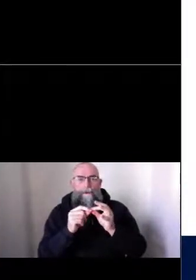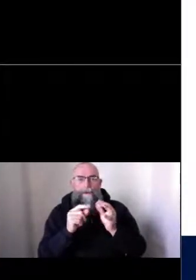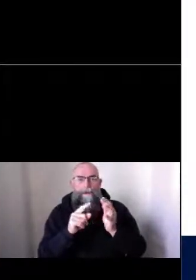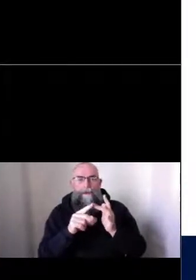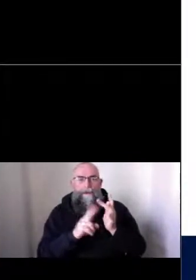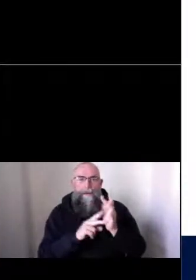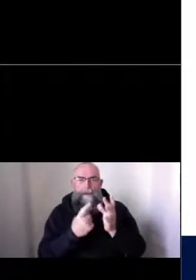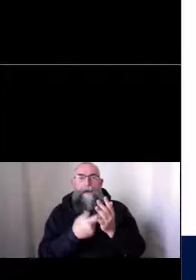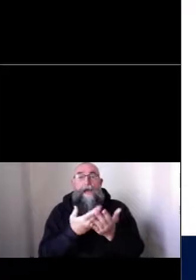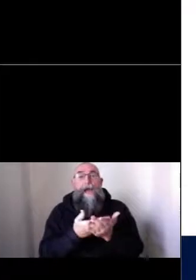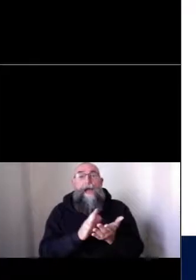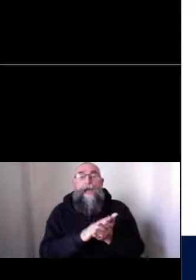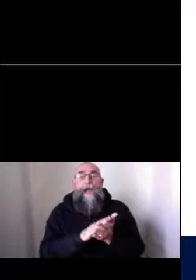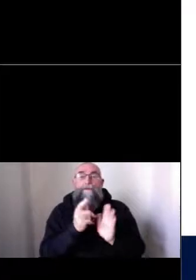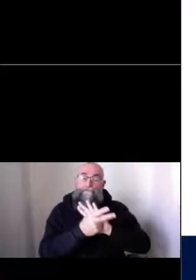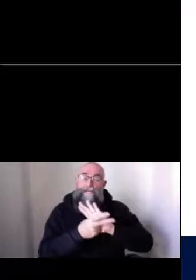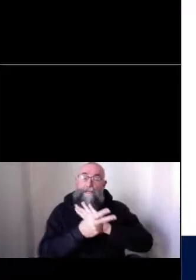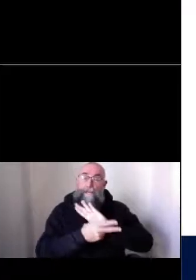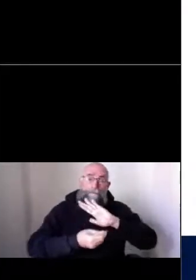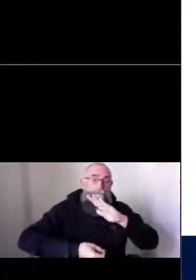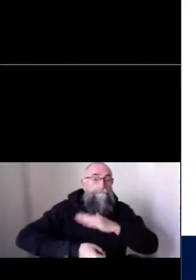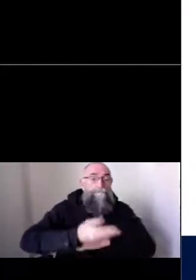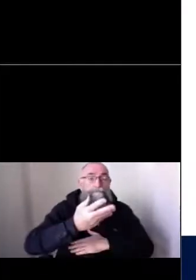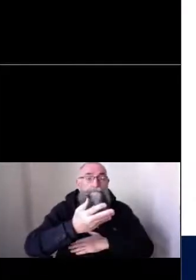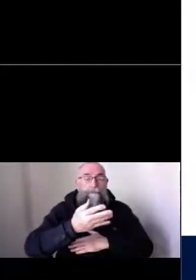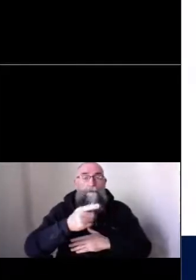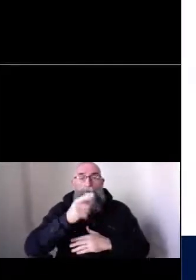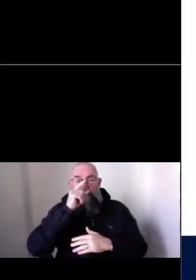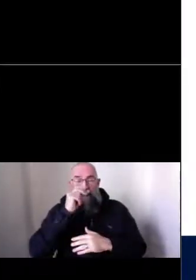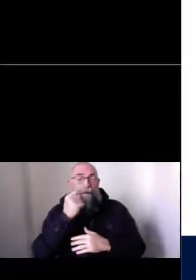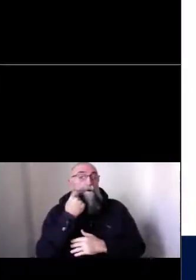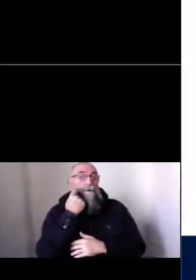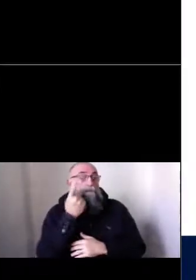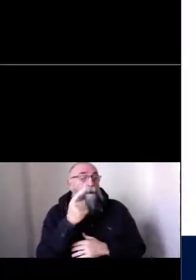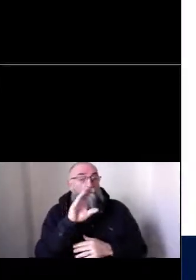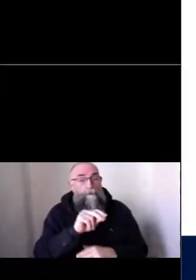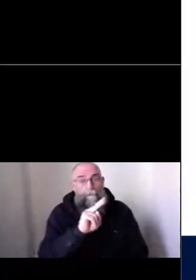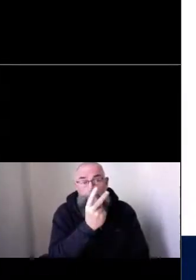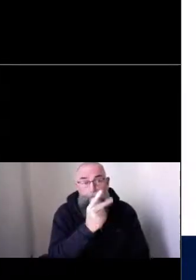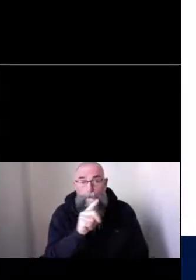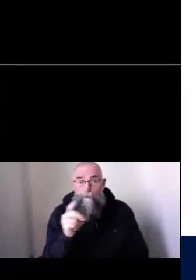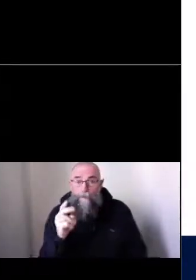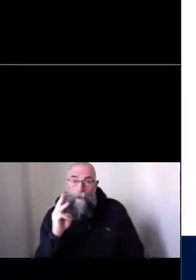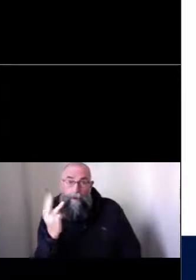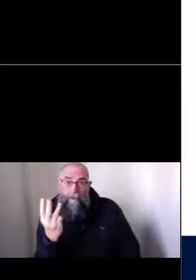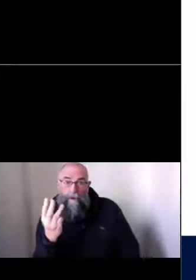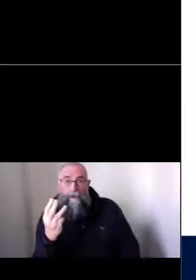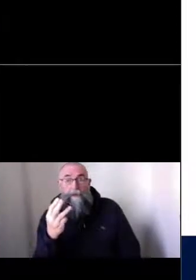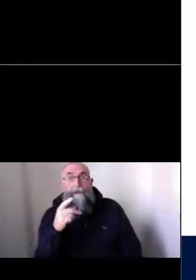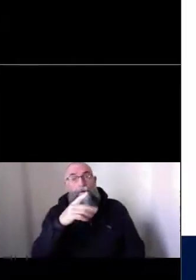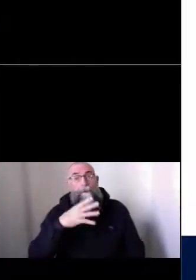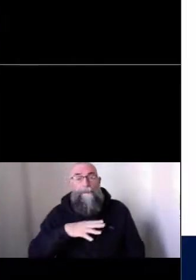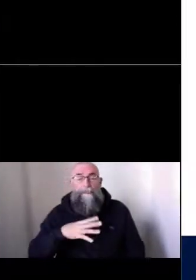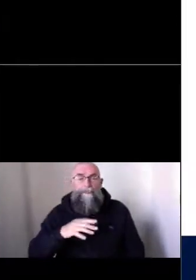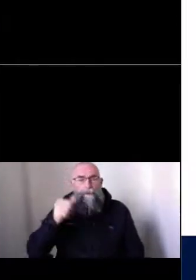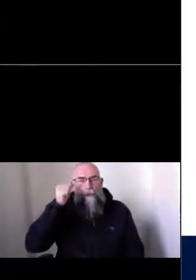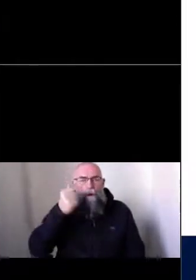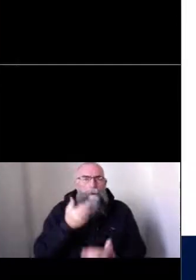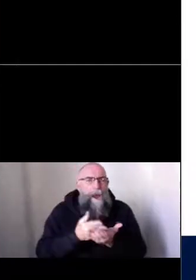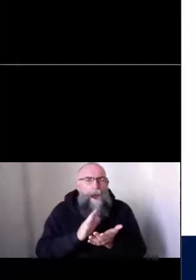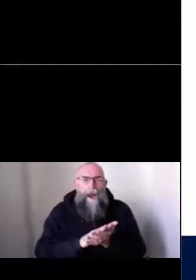that will be tomorrow afternoon from 2 till 3. So if you're interested in how to answer